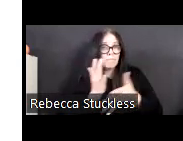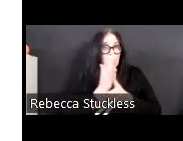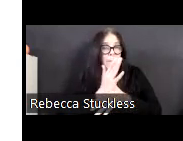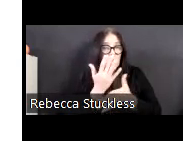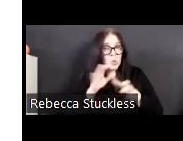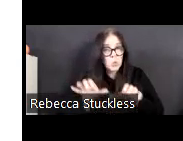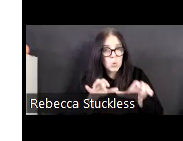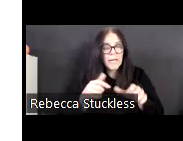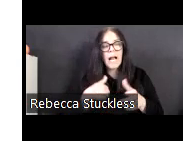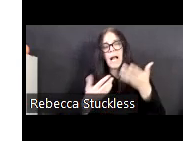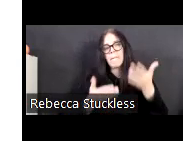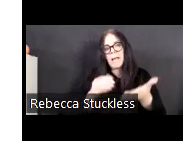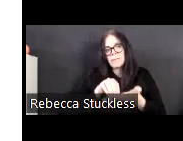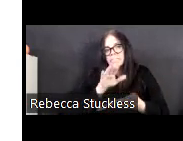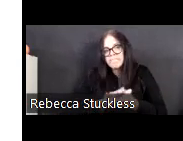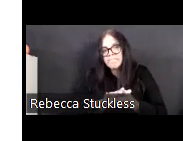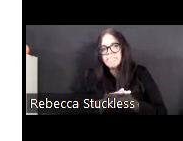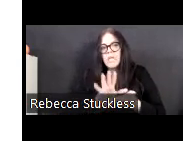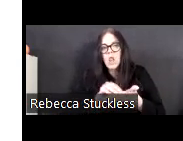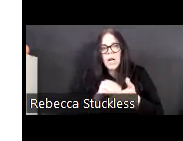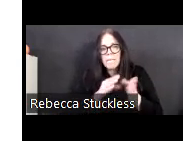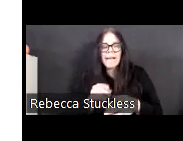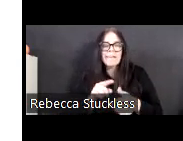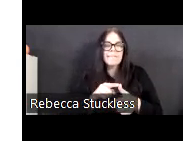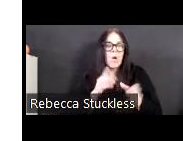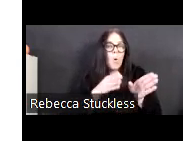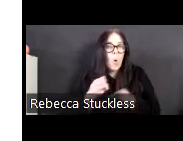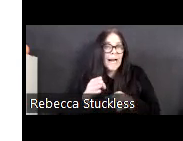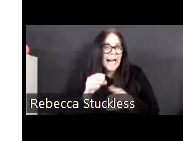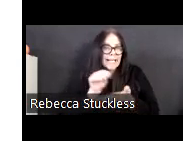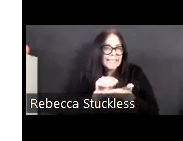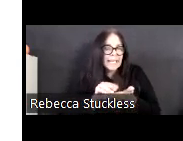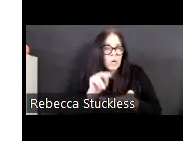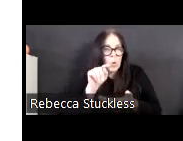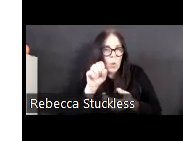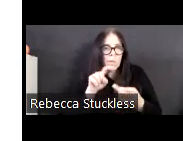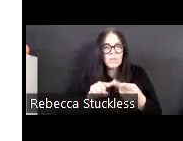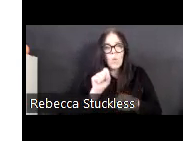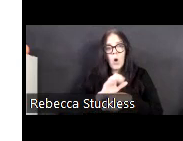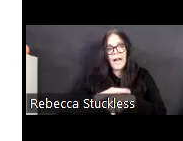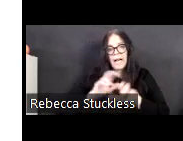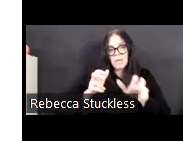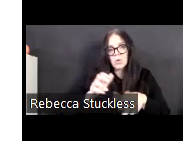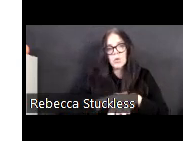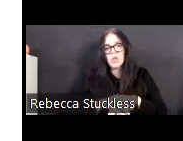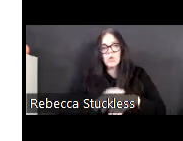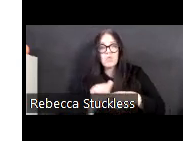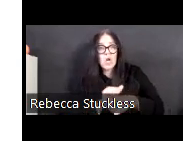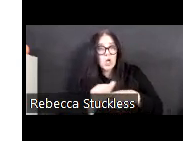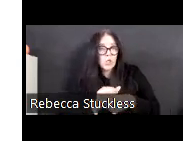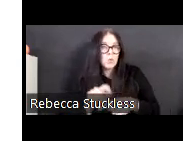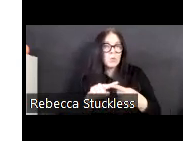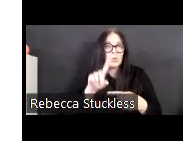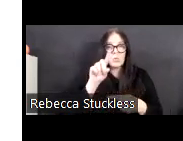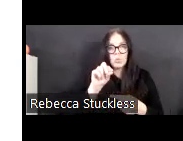learning plan organizing notes, work on computer, rehearsal, to-do lists, review written